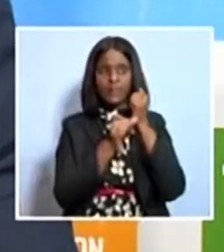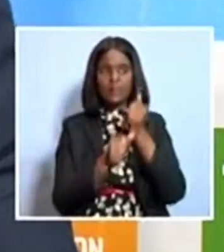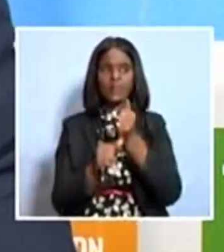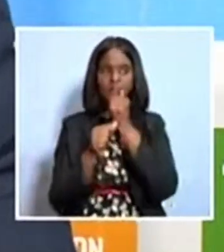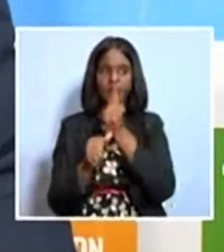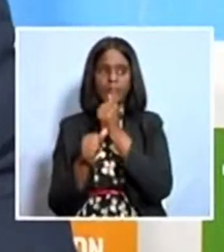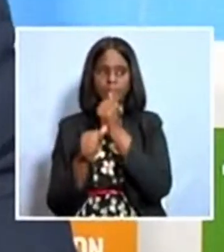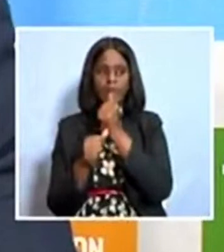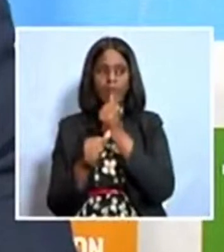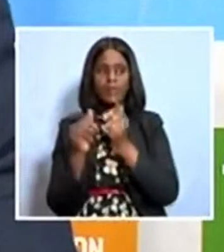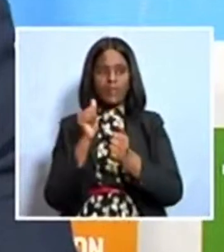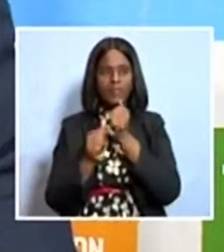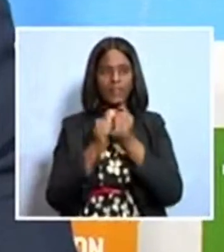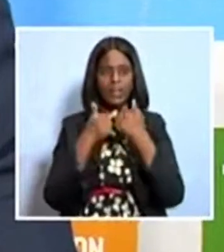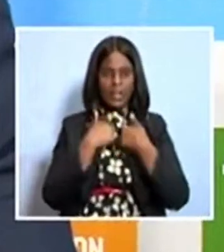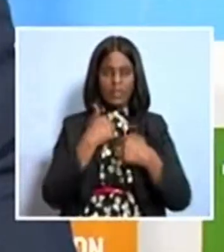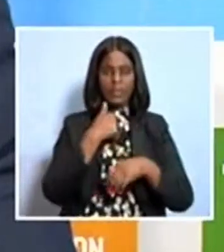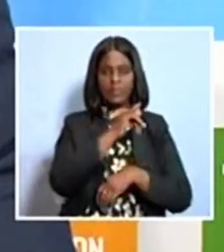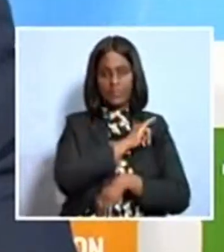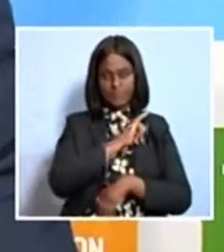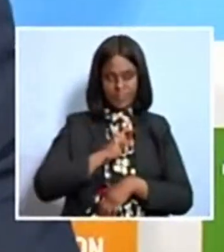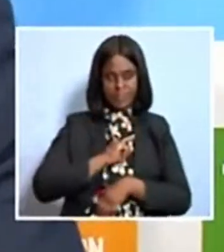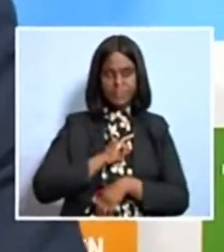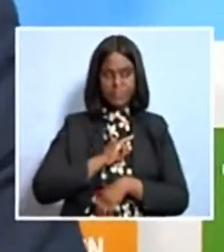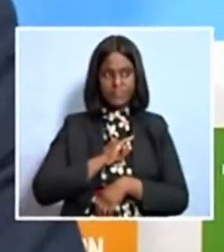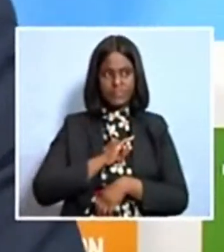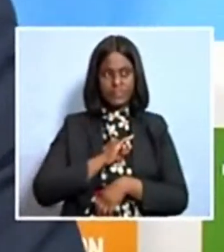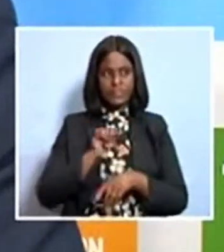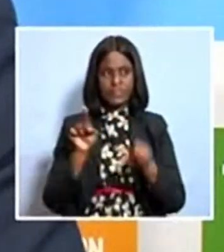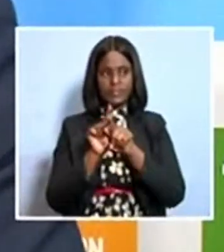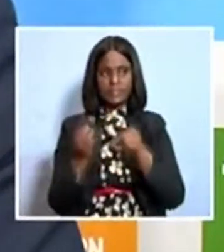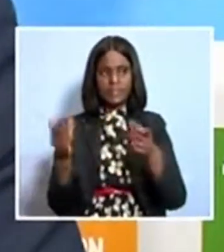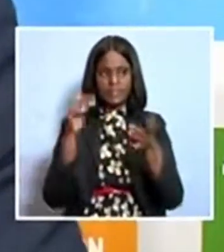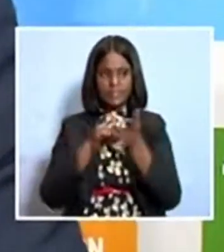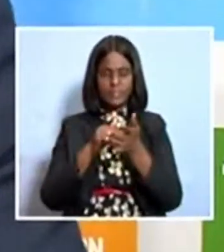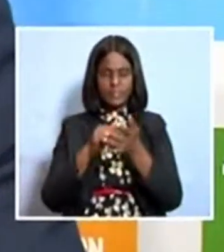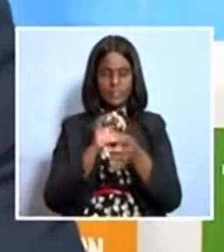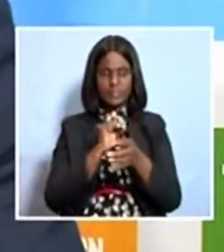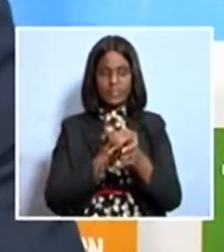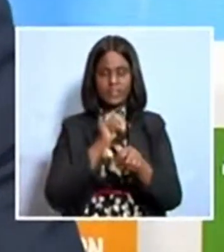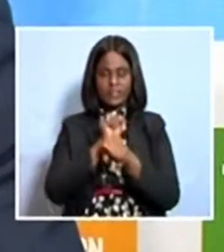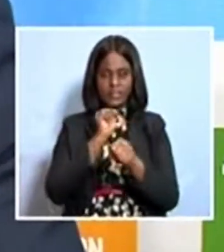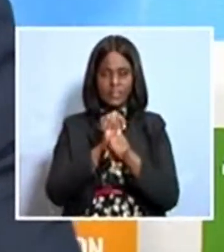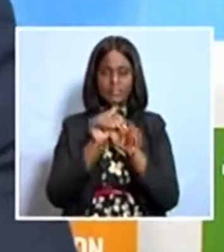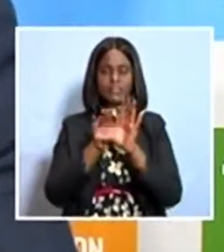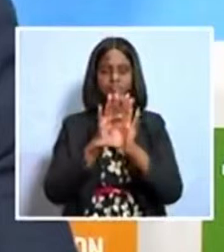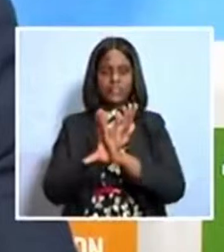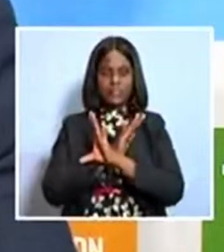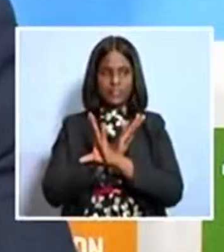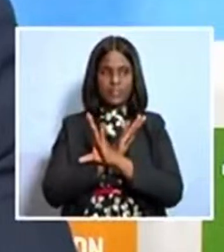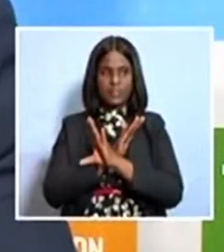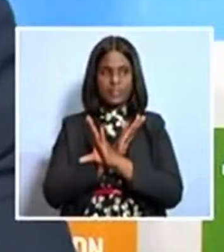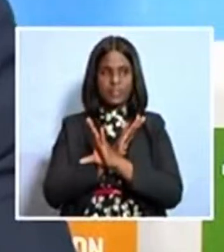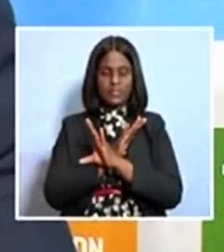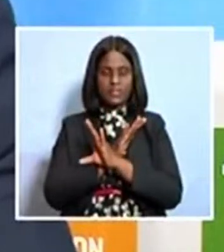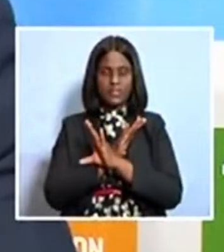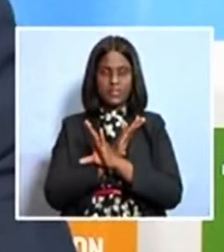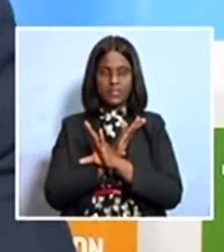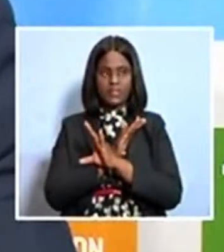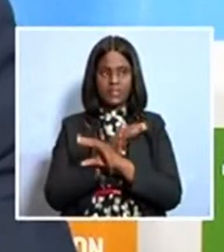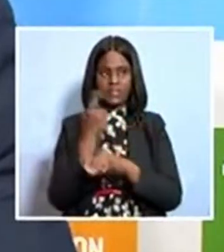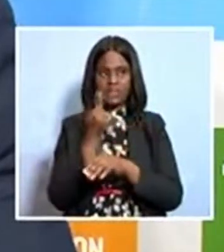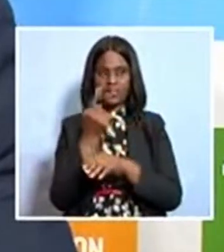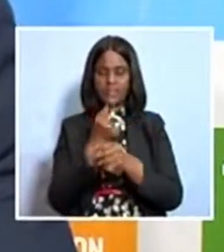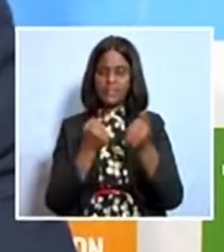with industrialization for the UN. And our role in Zambia is to ensure that we support